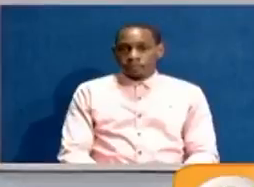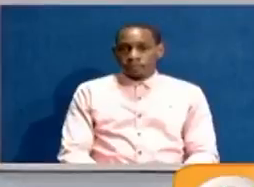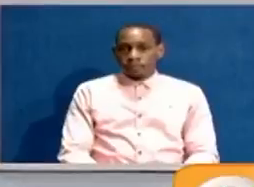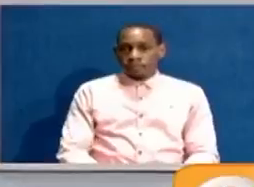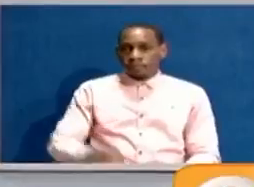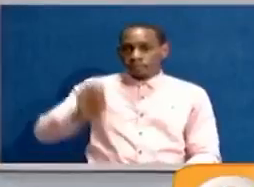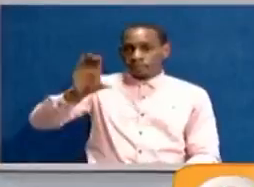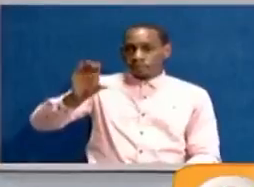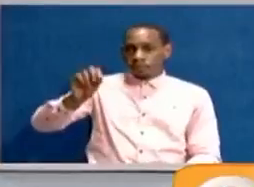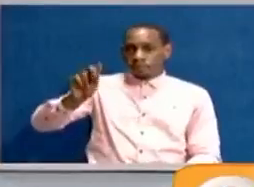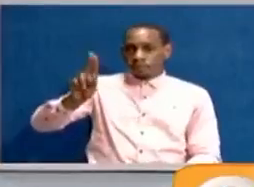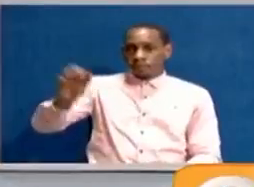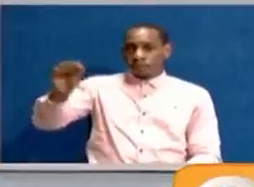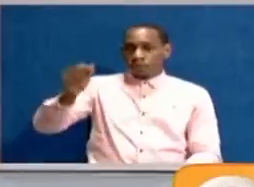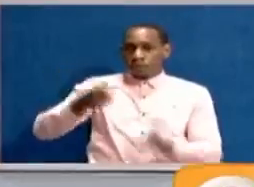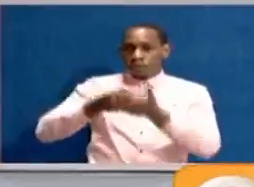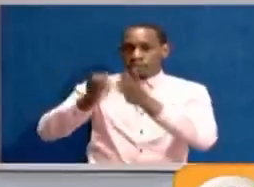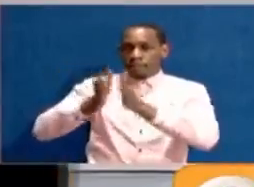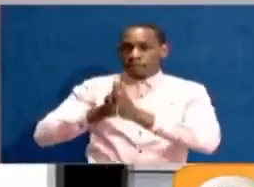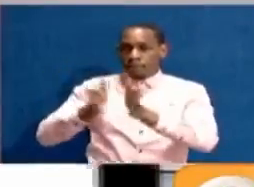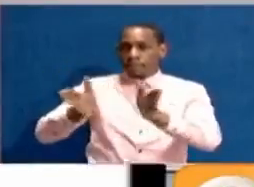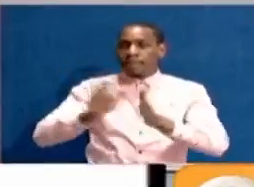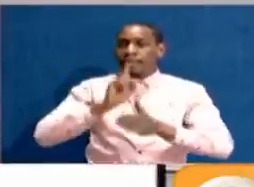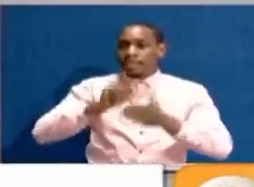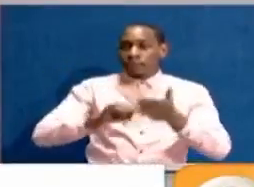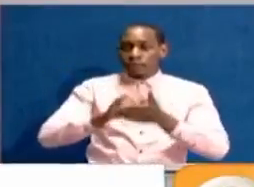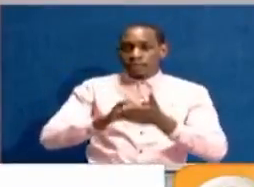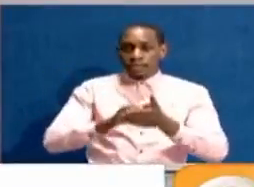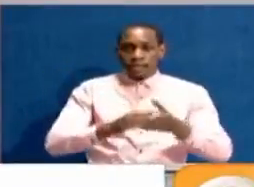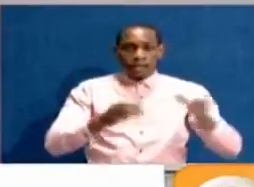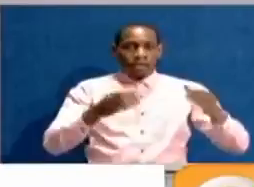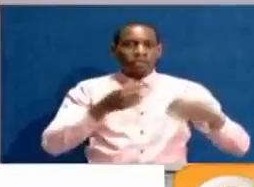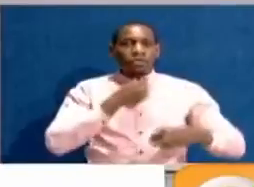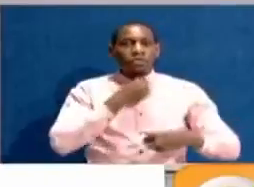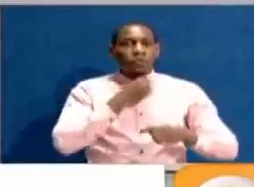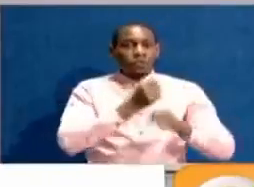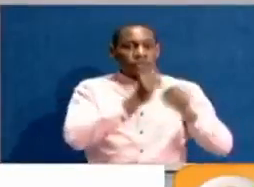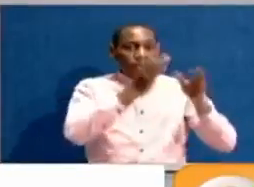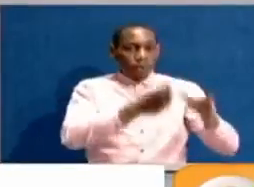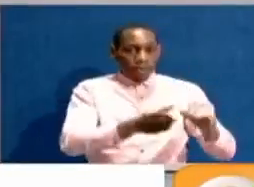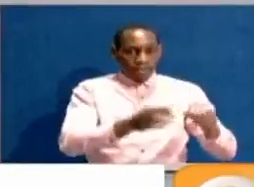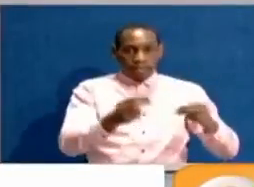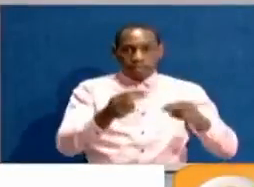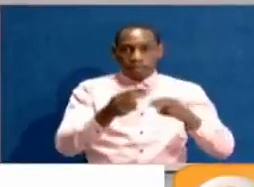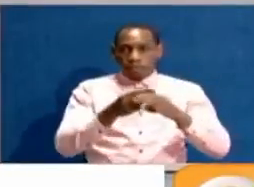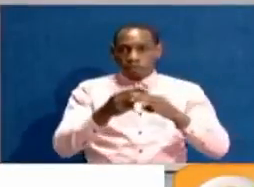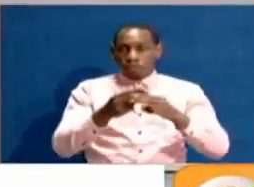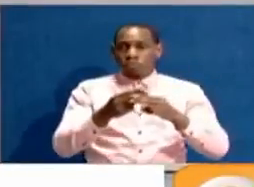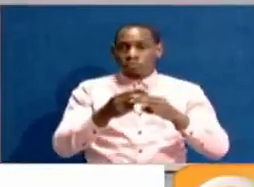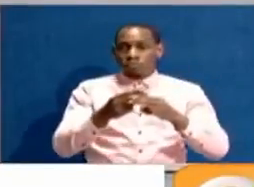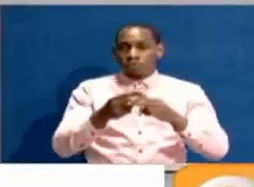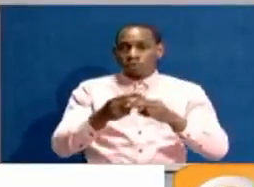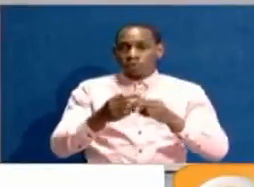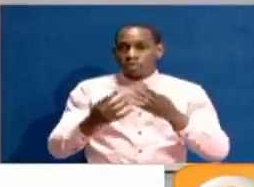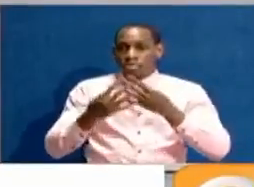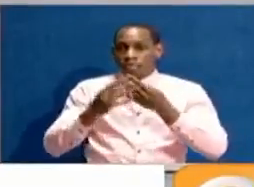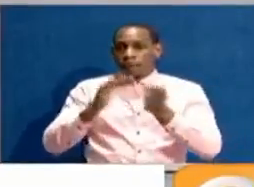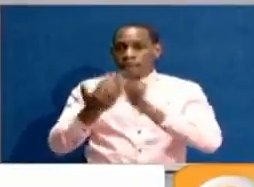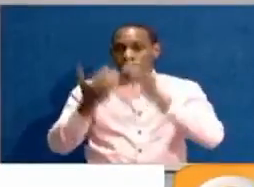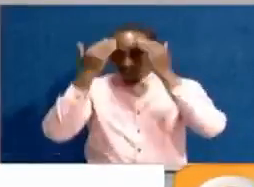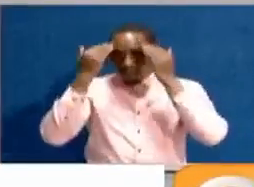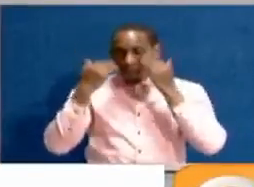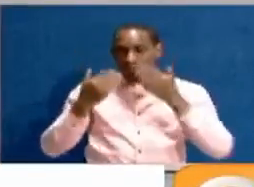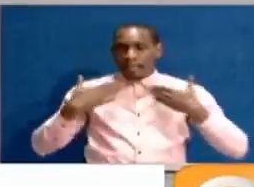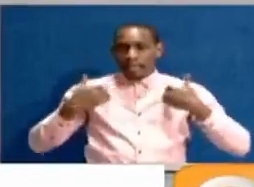And COTU Secretary General Francis Atwoli says the Umbrella Workers Union will sue Health Cabinet Secretary Mutahi